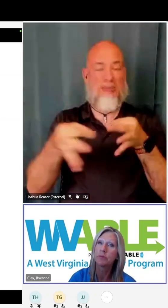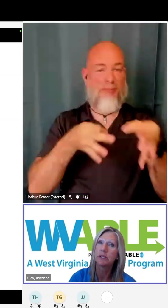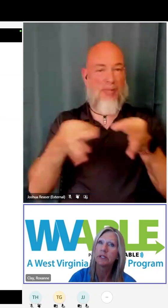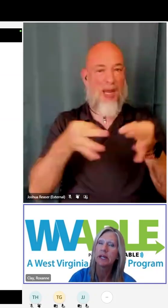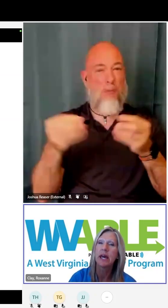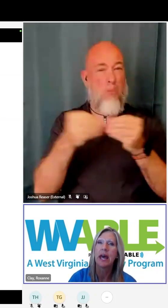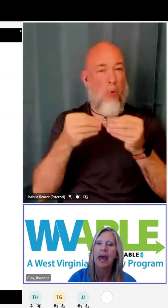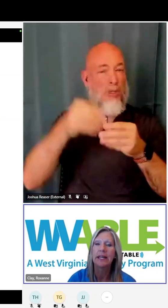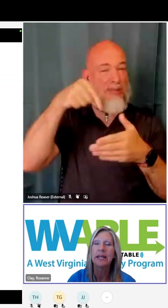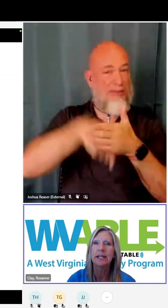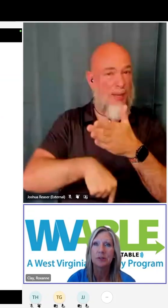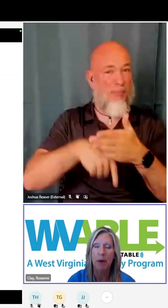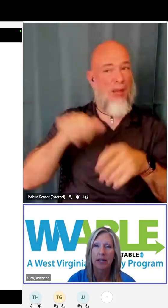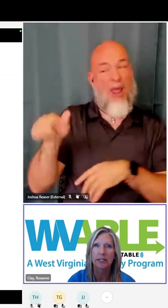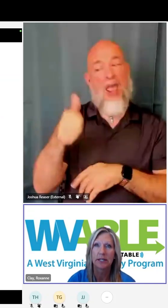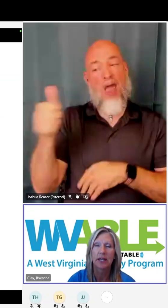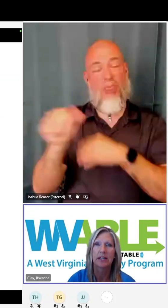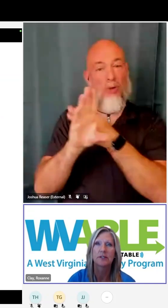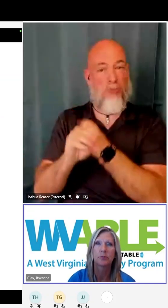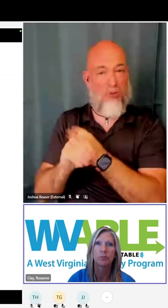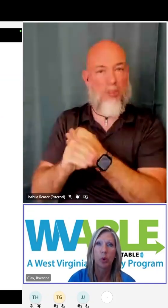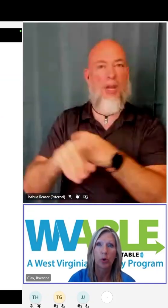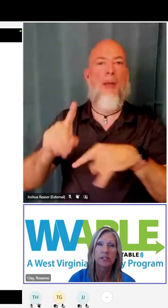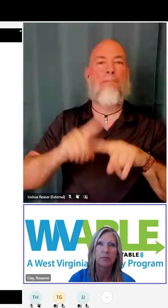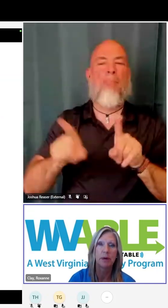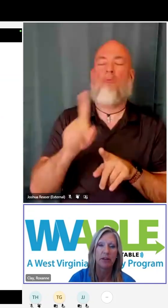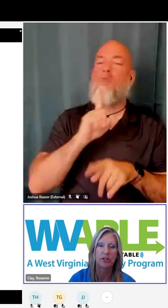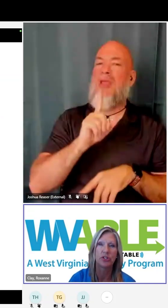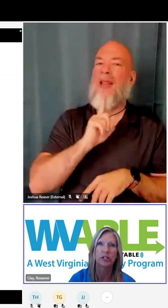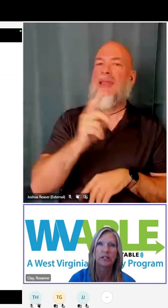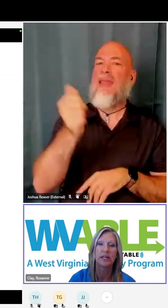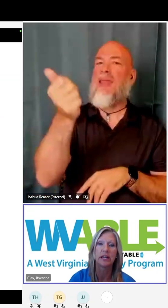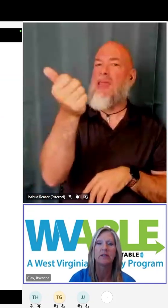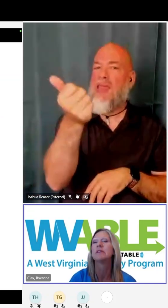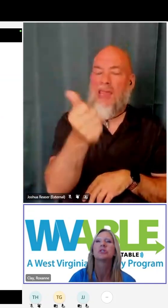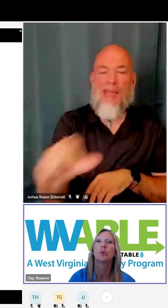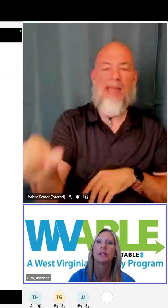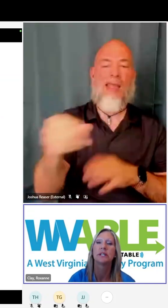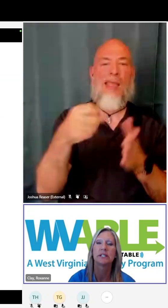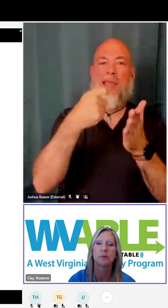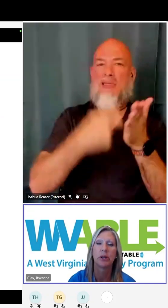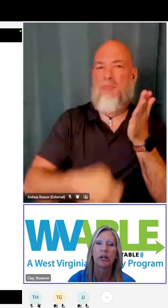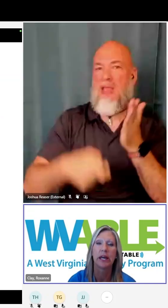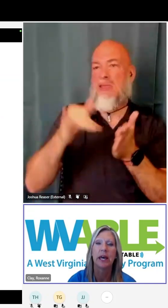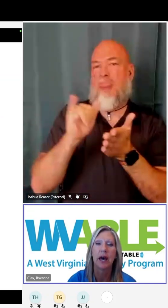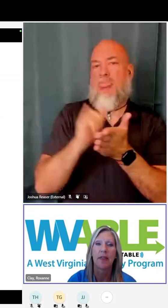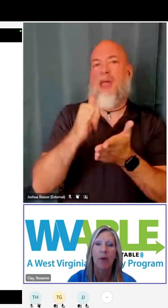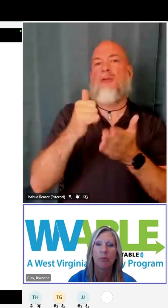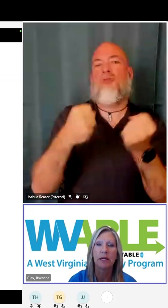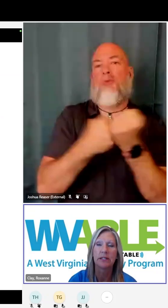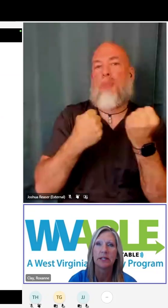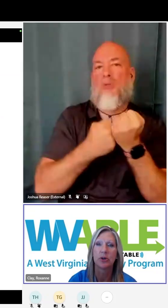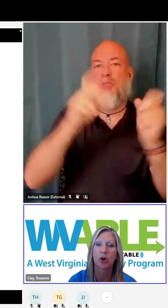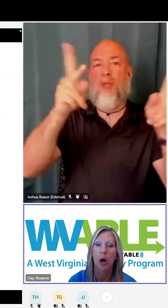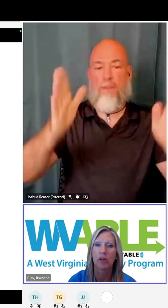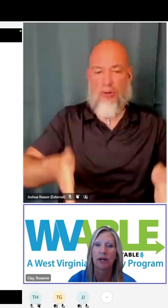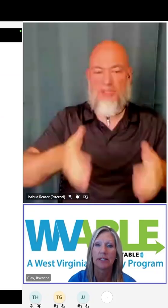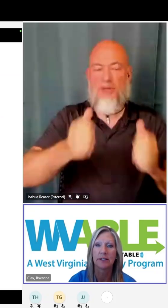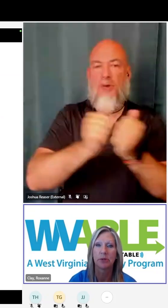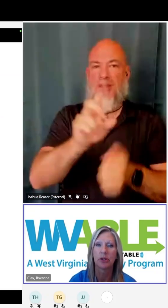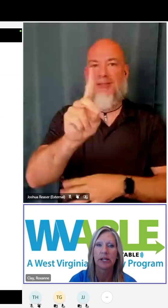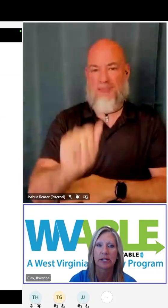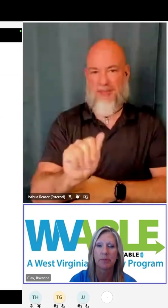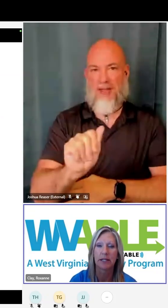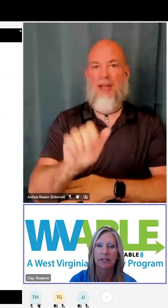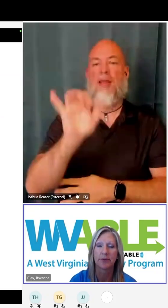but ultimately, any expense that supports the beneficiary, the individual with a disability, that would be considered a